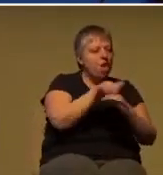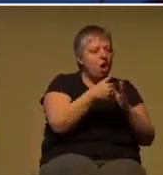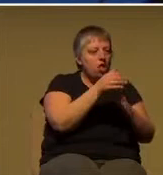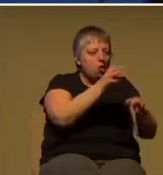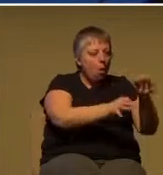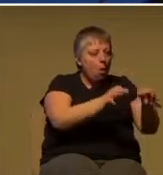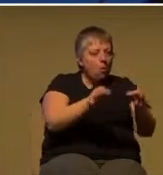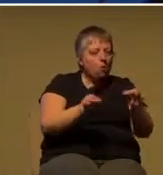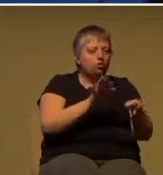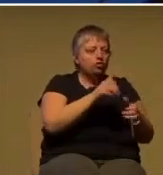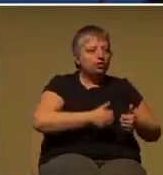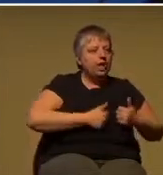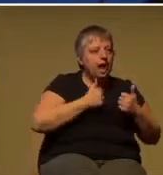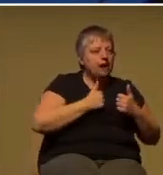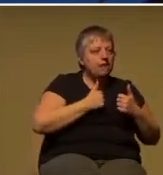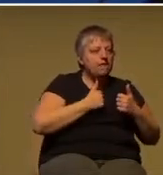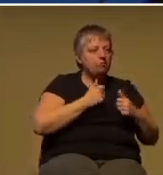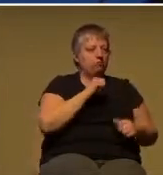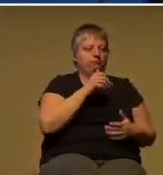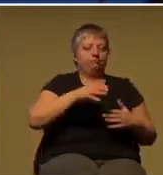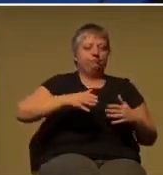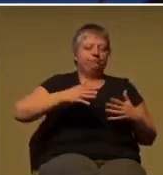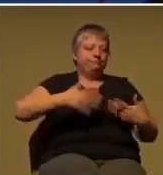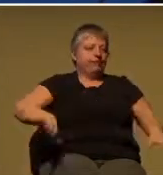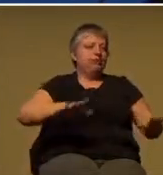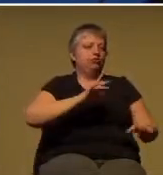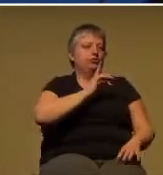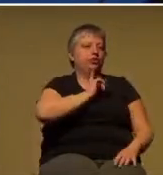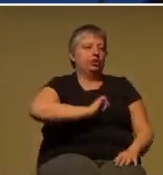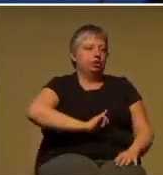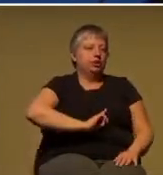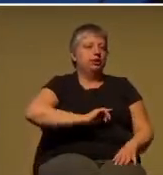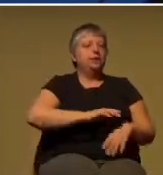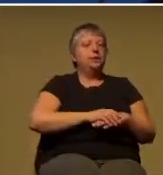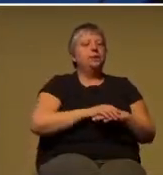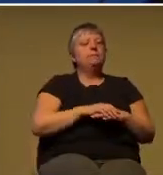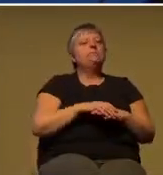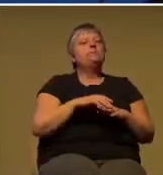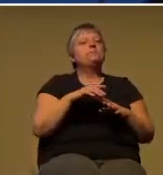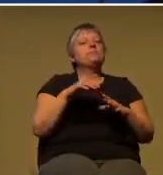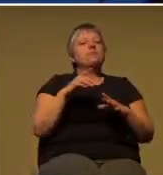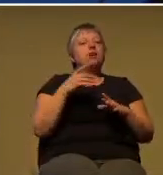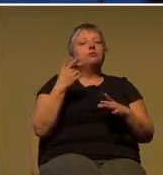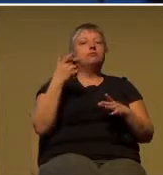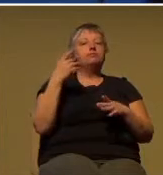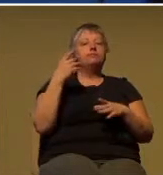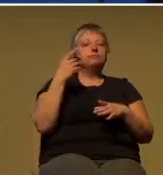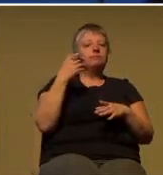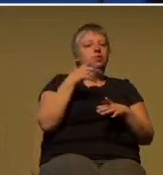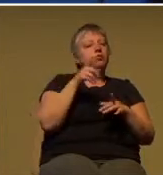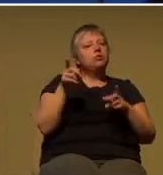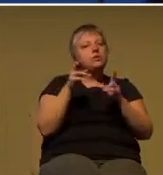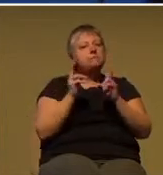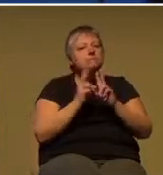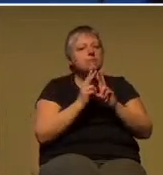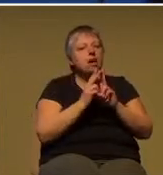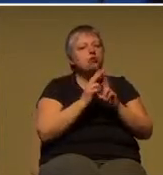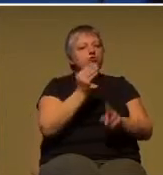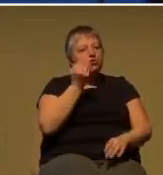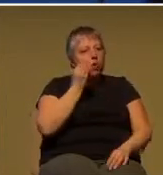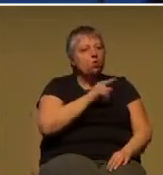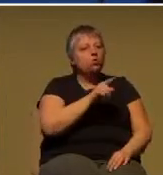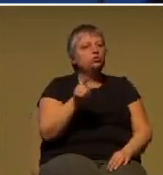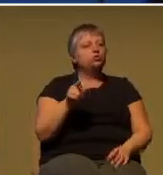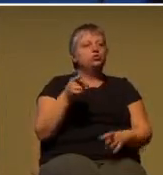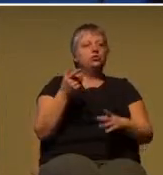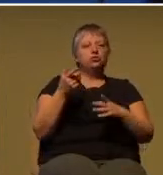anymore. He talked about being known by your spouse, being known by your children, your family. And then the importance of